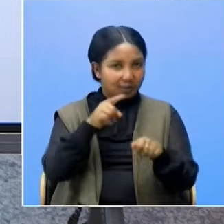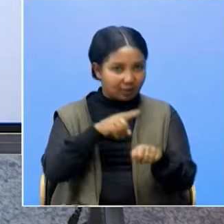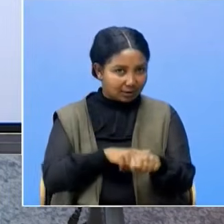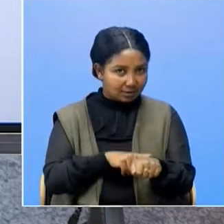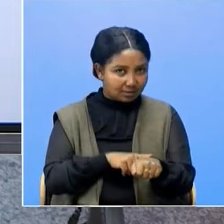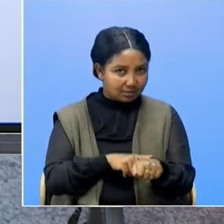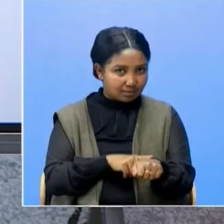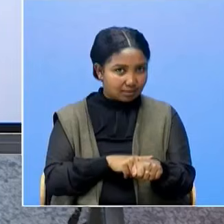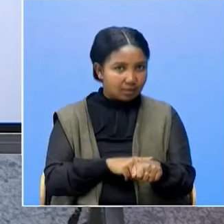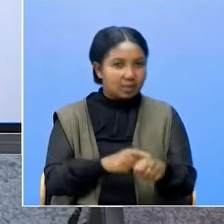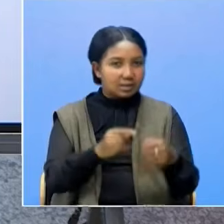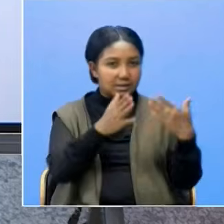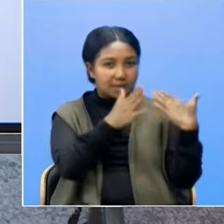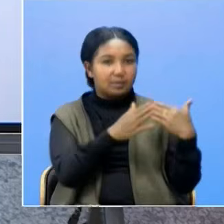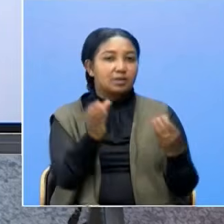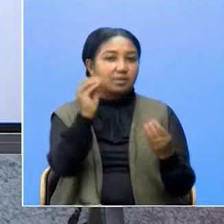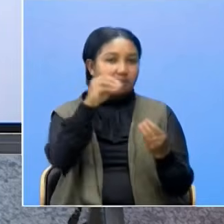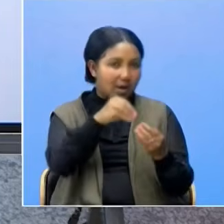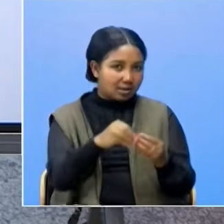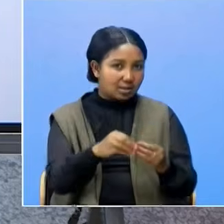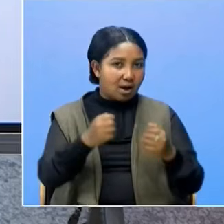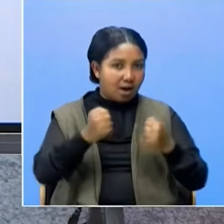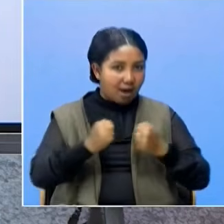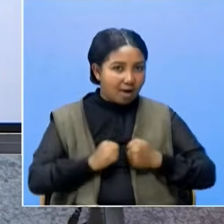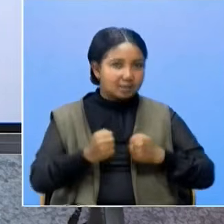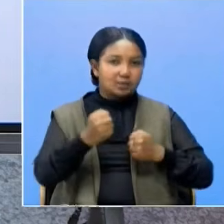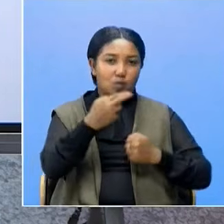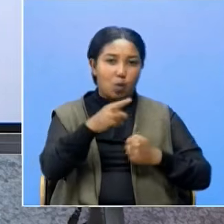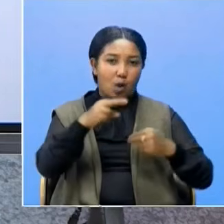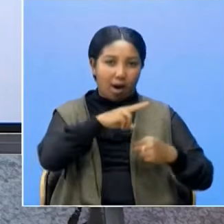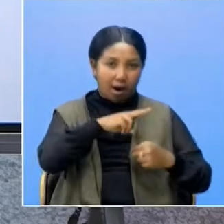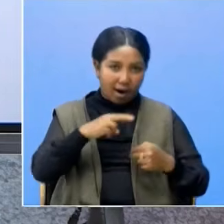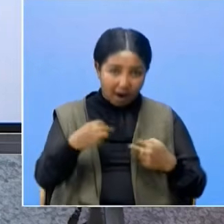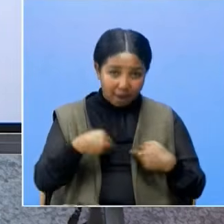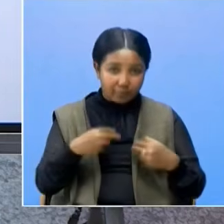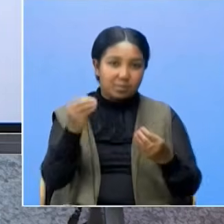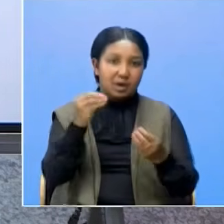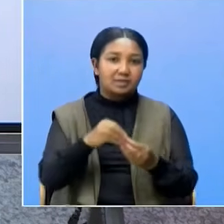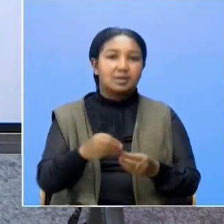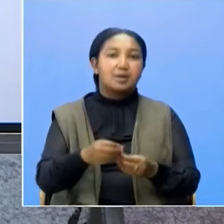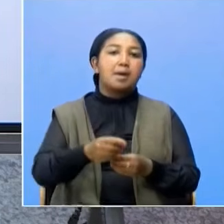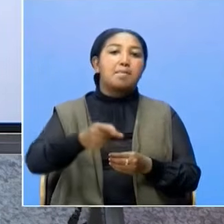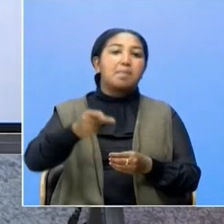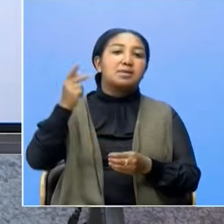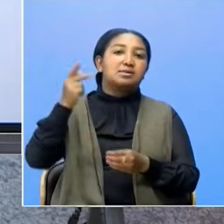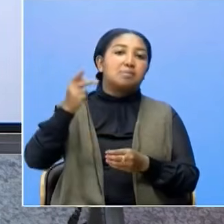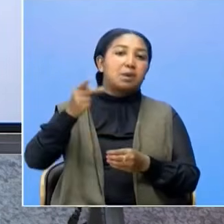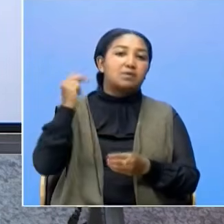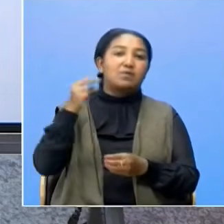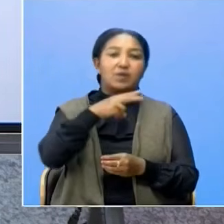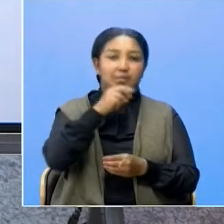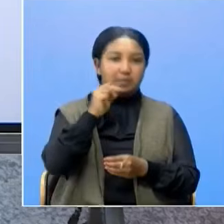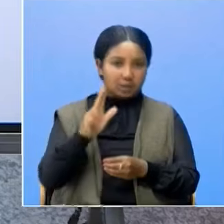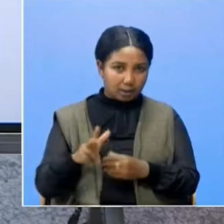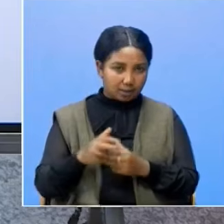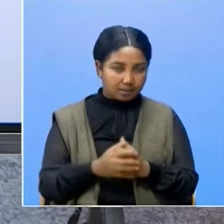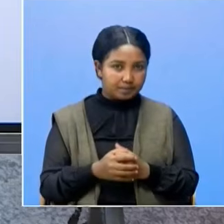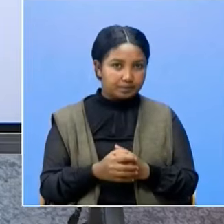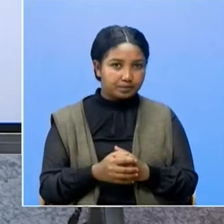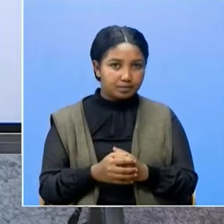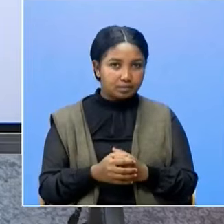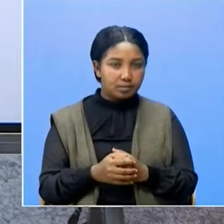tense. Subject plus has or have plus past participle, positive